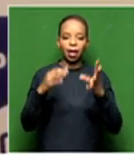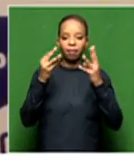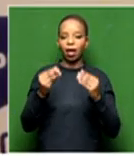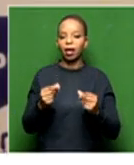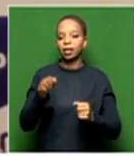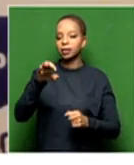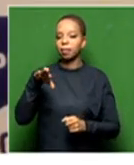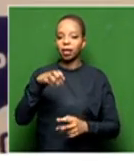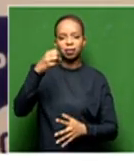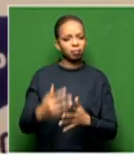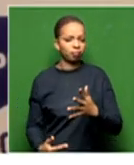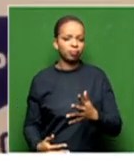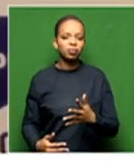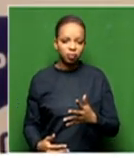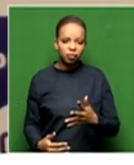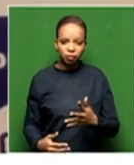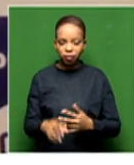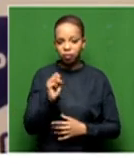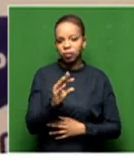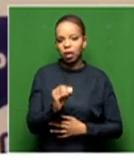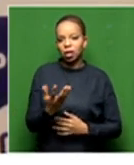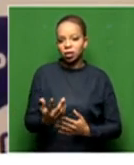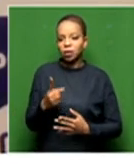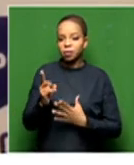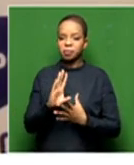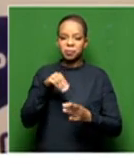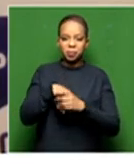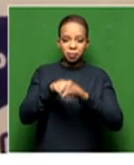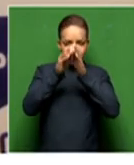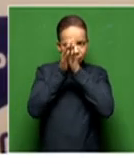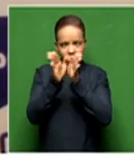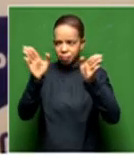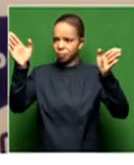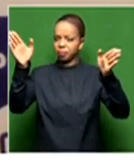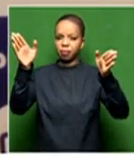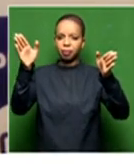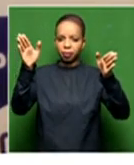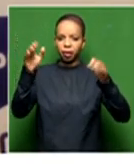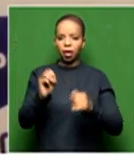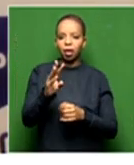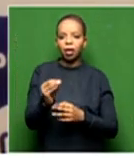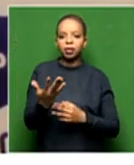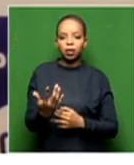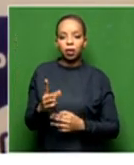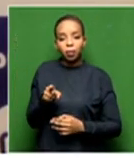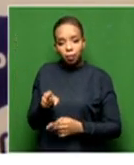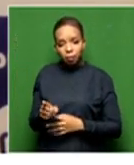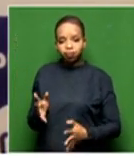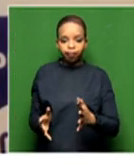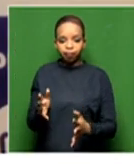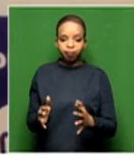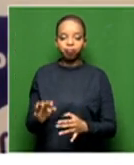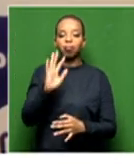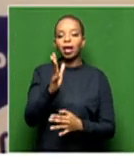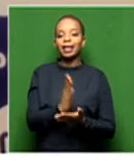So yeah, I mean, essentially it's covering the entire spectrum, and artificial intelligence will impact us all at